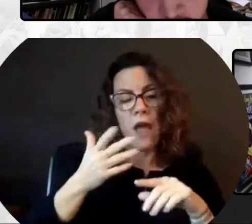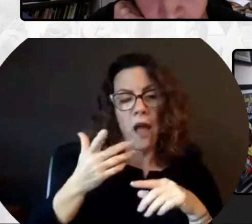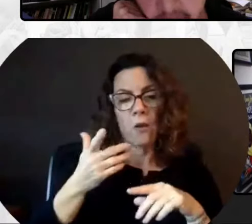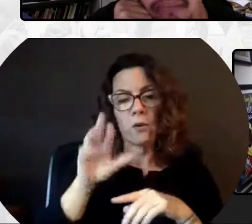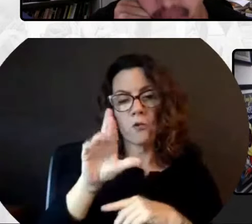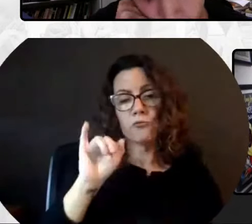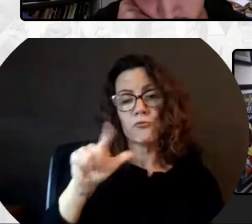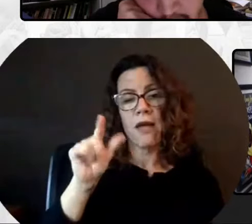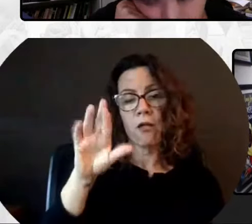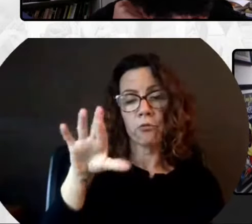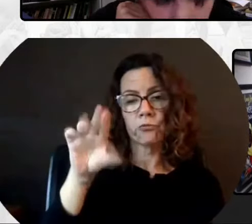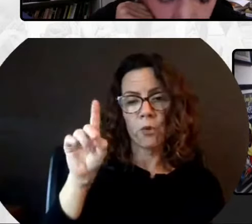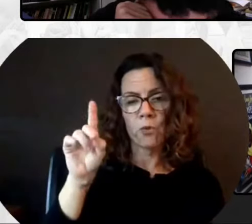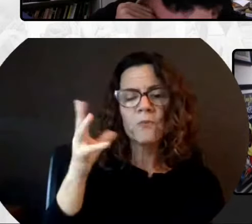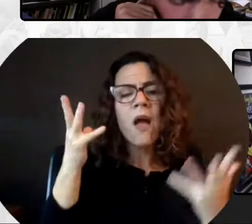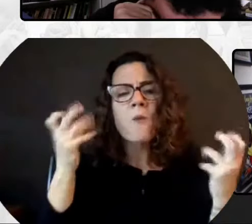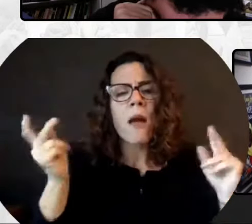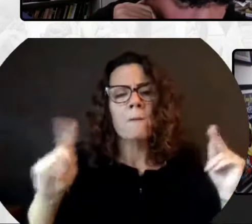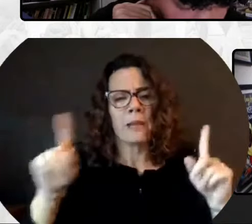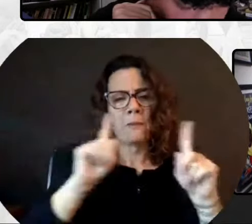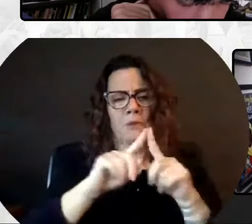big one?